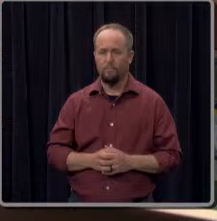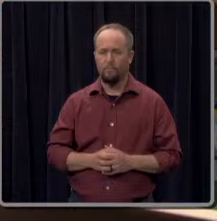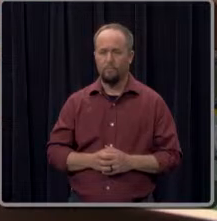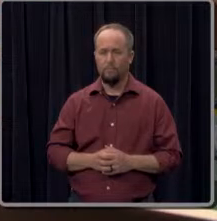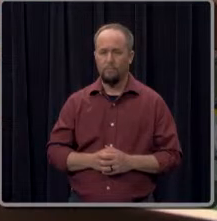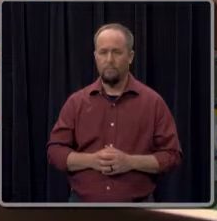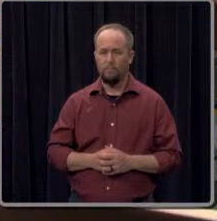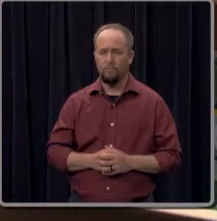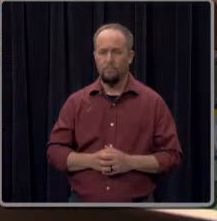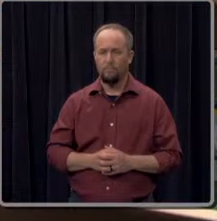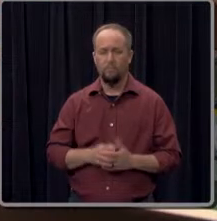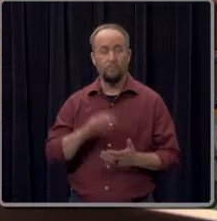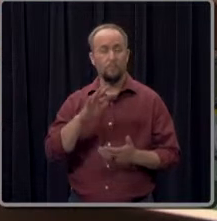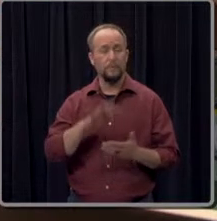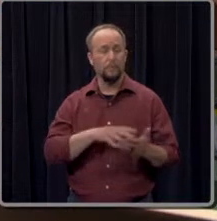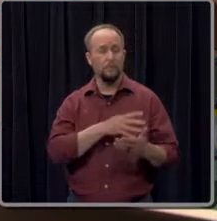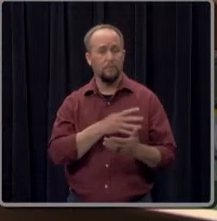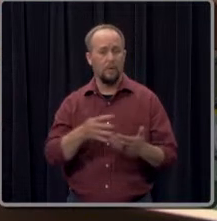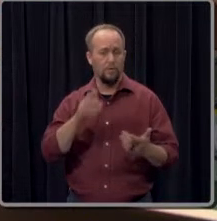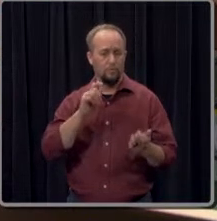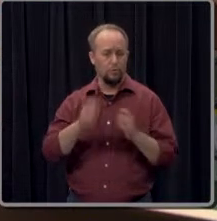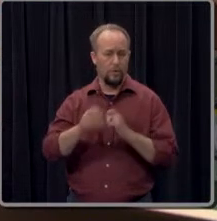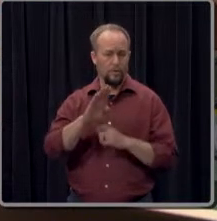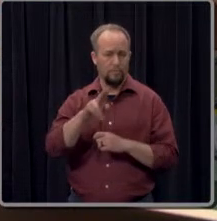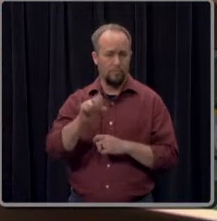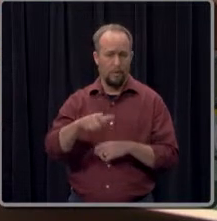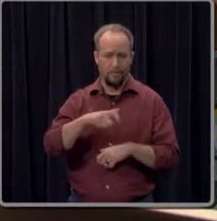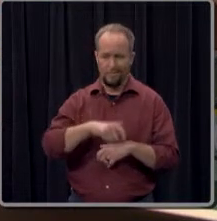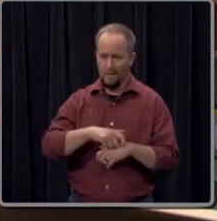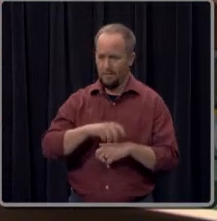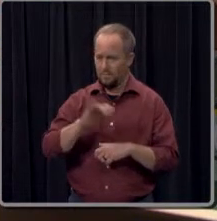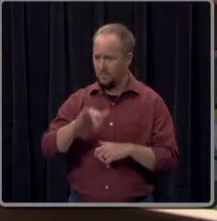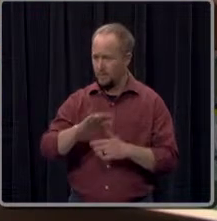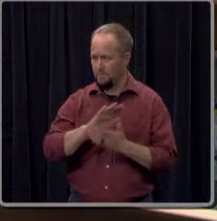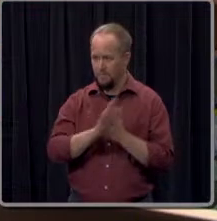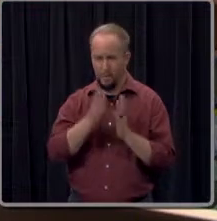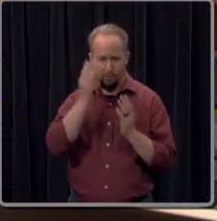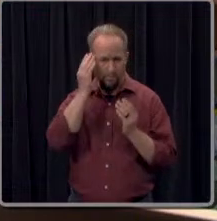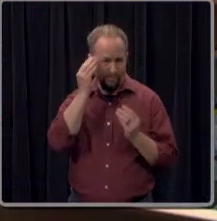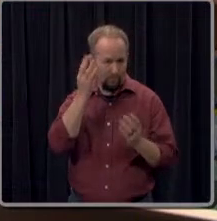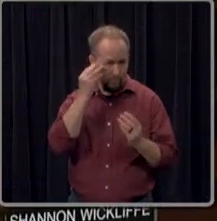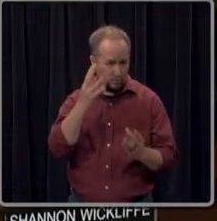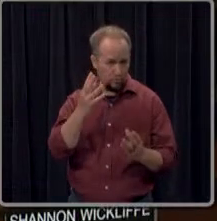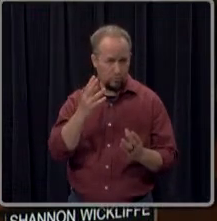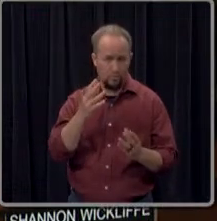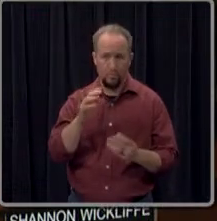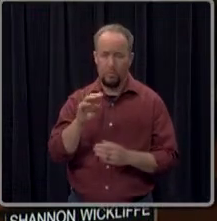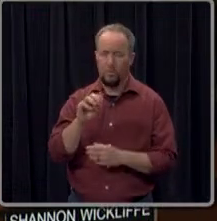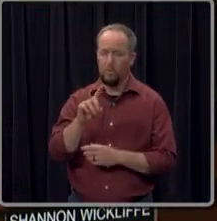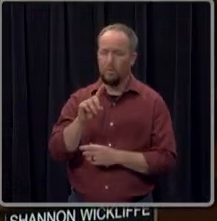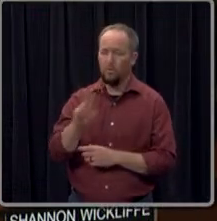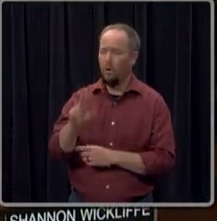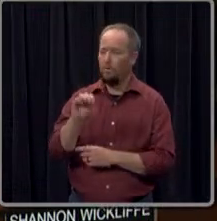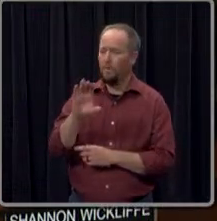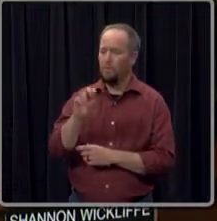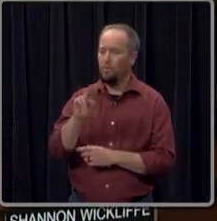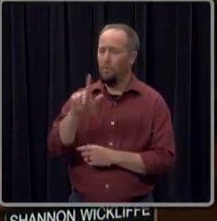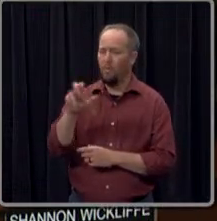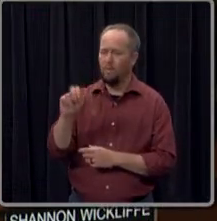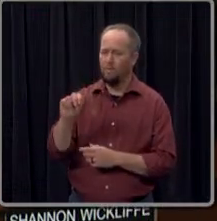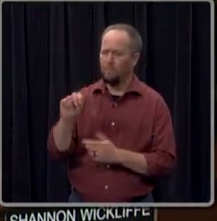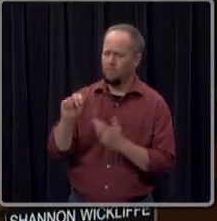All right, schedule change, bus times, this has become informational. Dr. McMullen? Yes.